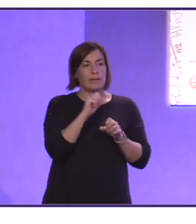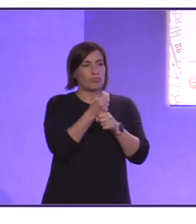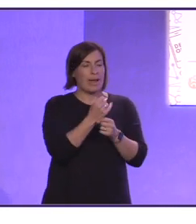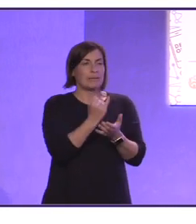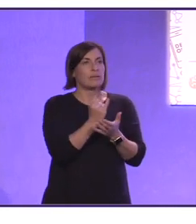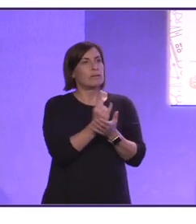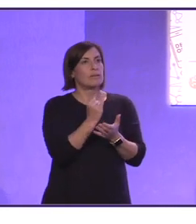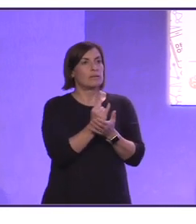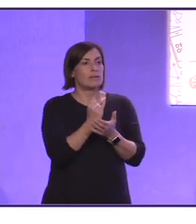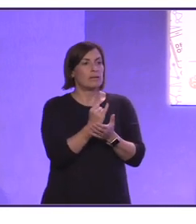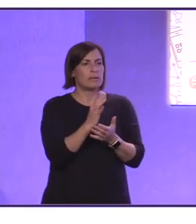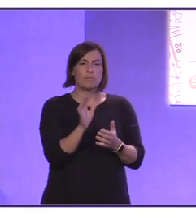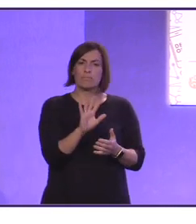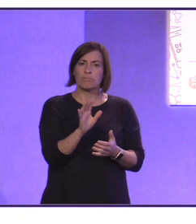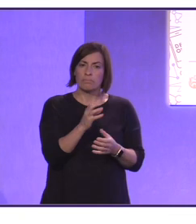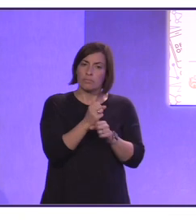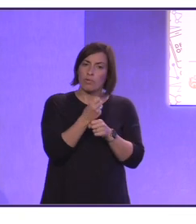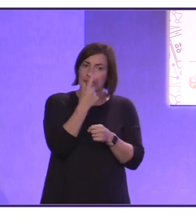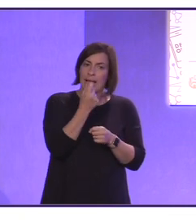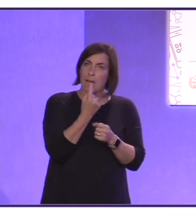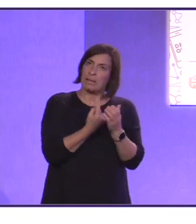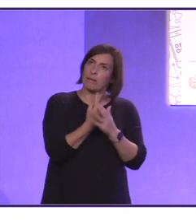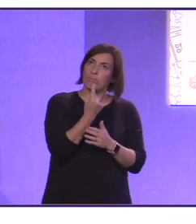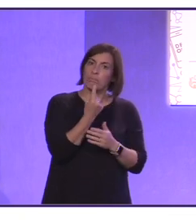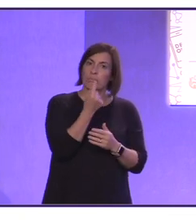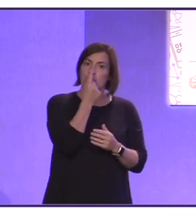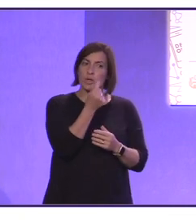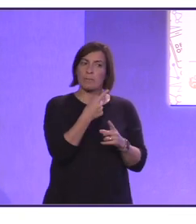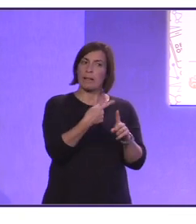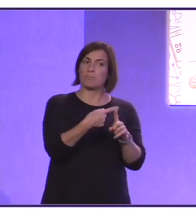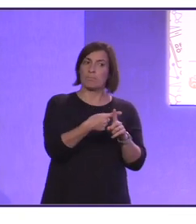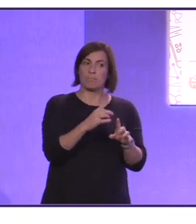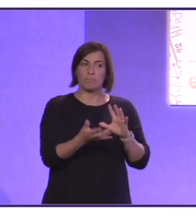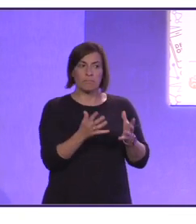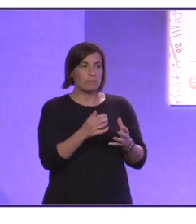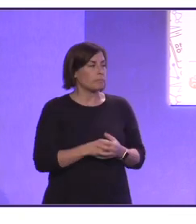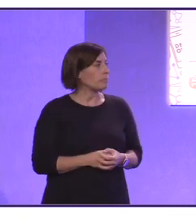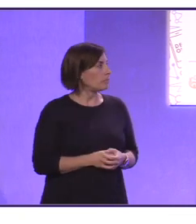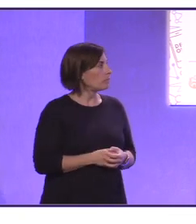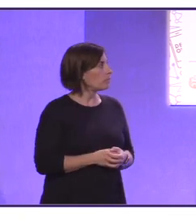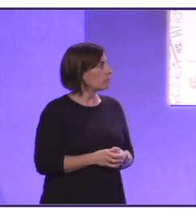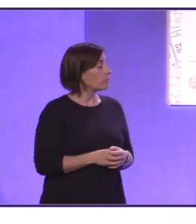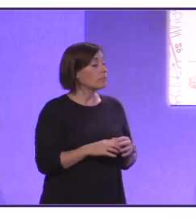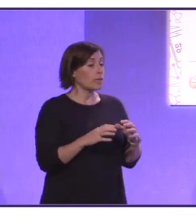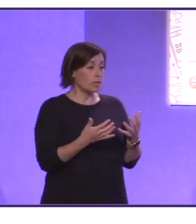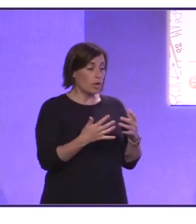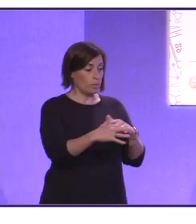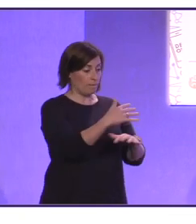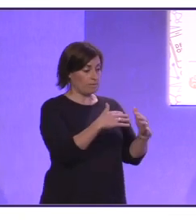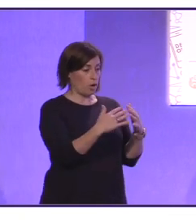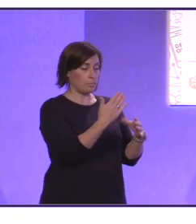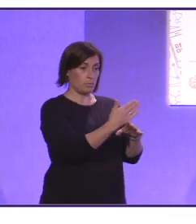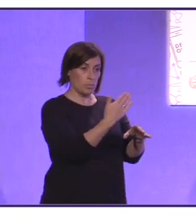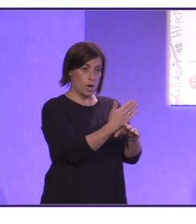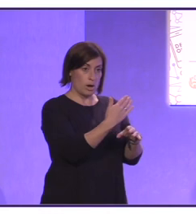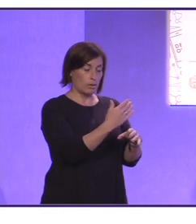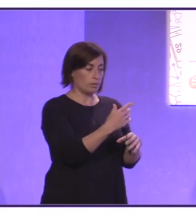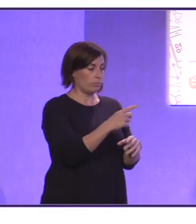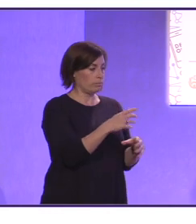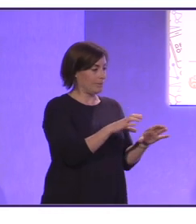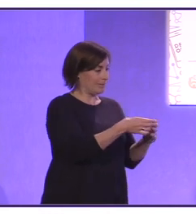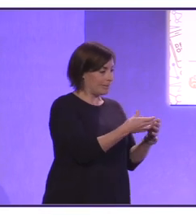often this association between stress and environments that are good or bad for us as employees, as team members, as